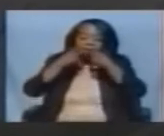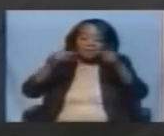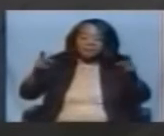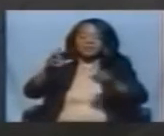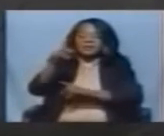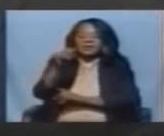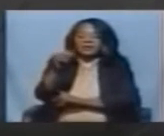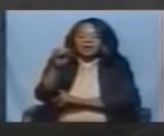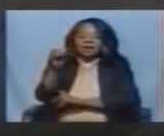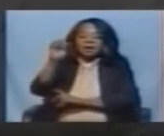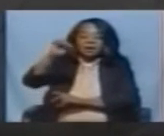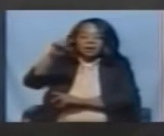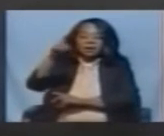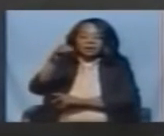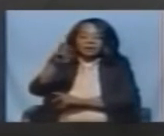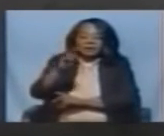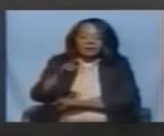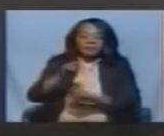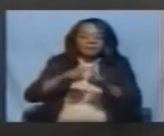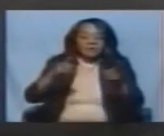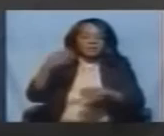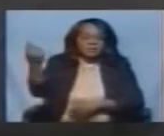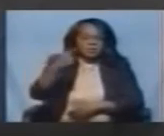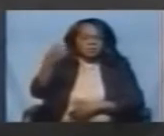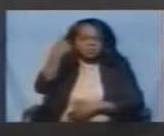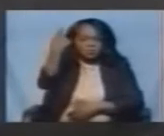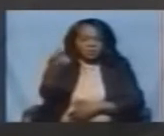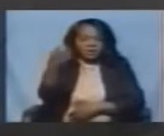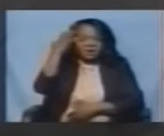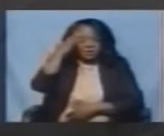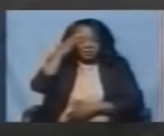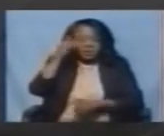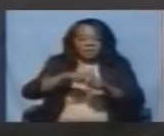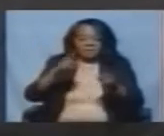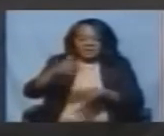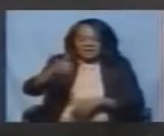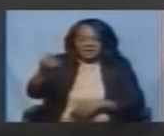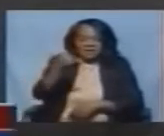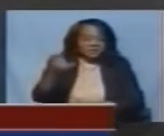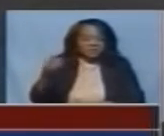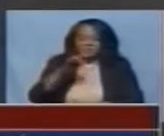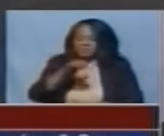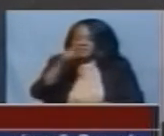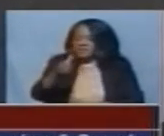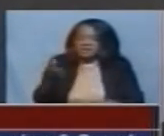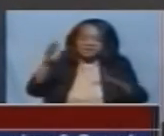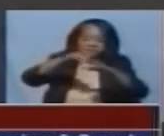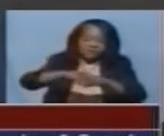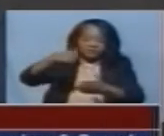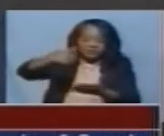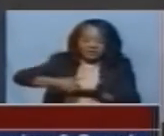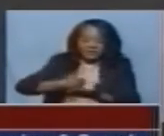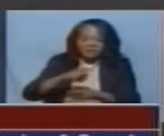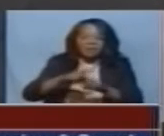tenders. Well, I've only known one which we took up, but we have never taken up those kind of issues. But in fact,